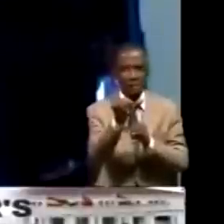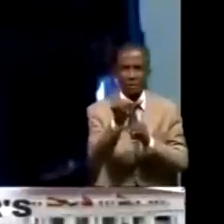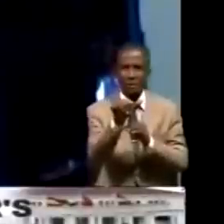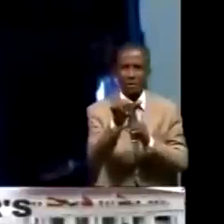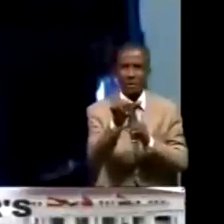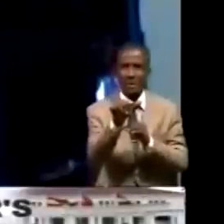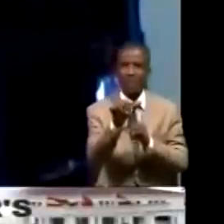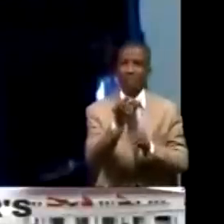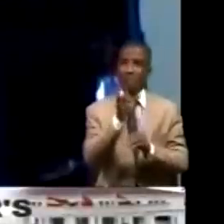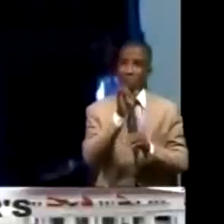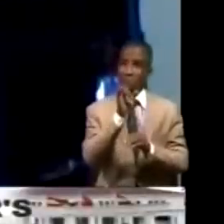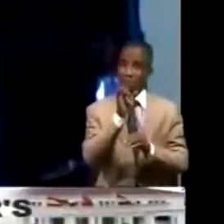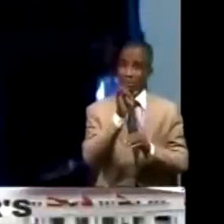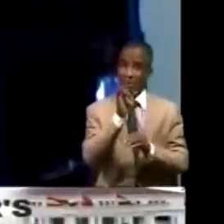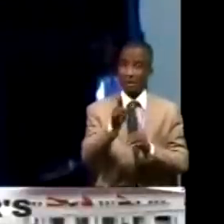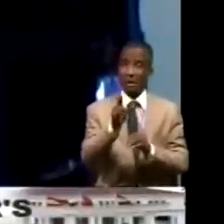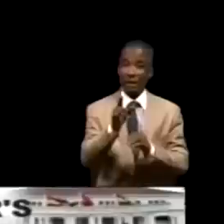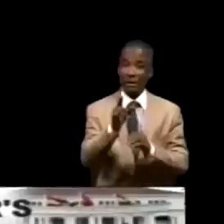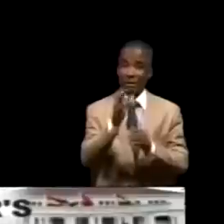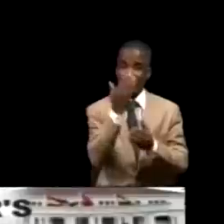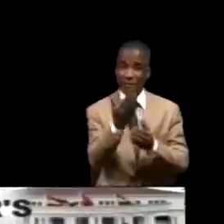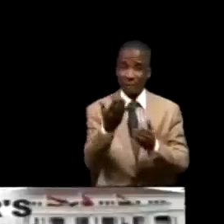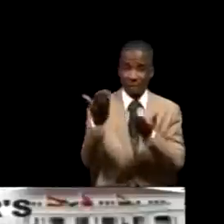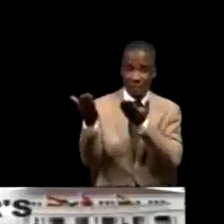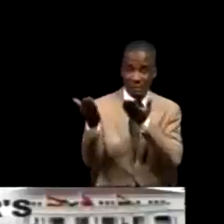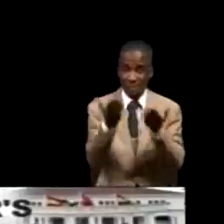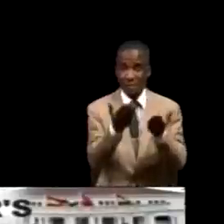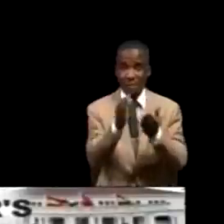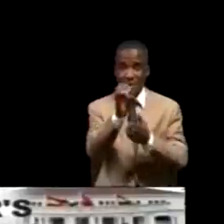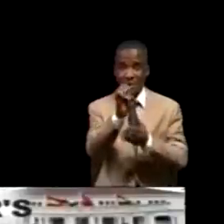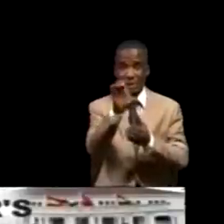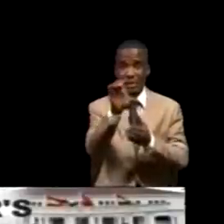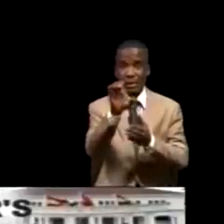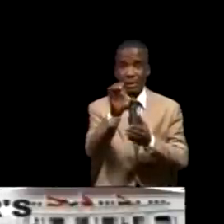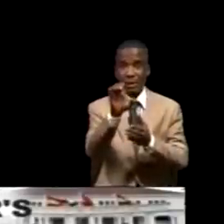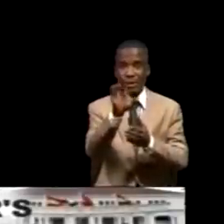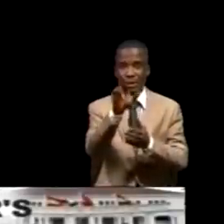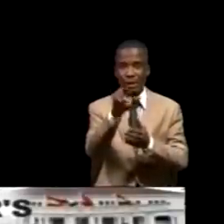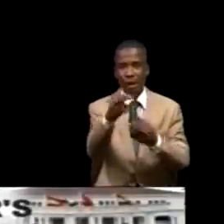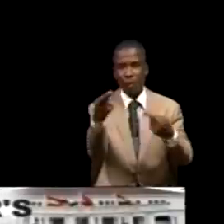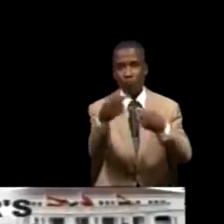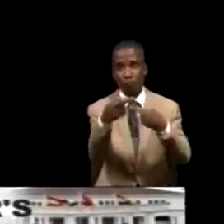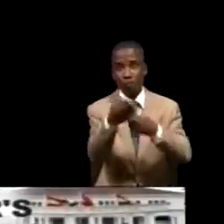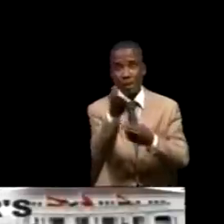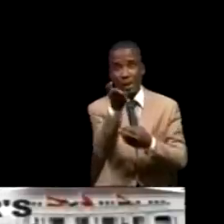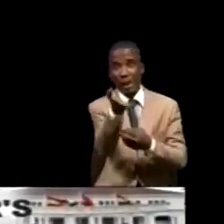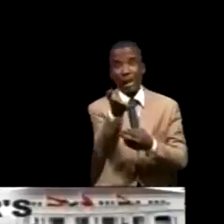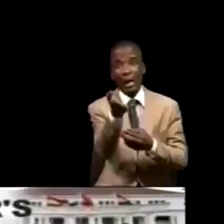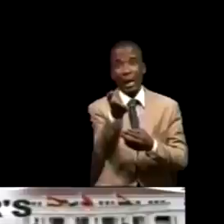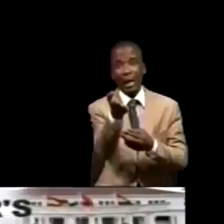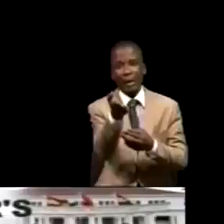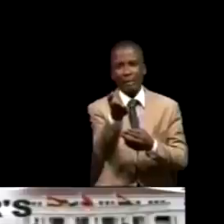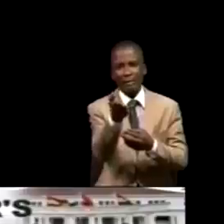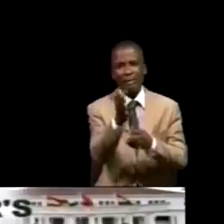that the fax that was sent to the EC strong room. No. Please. Was